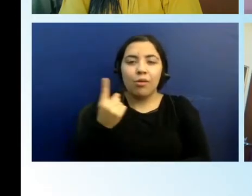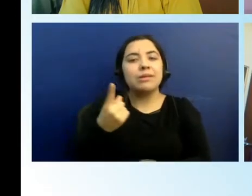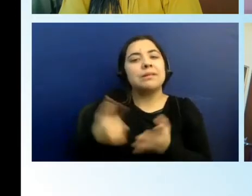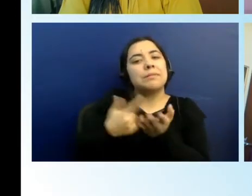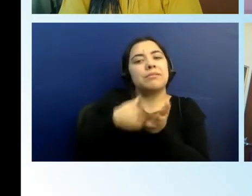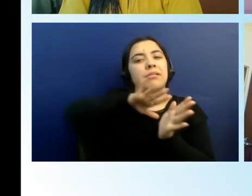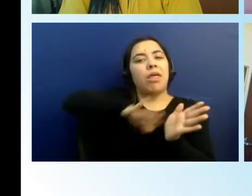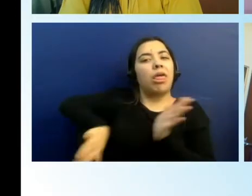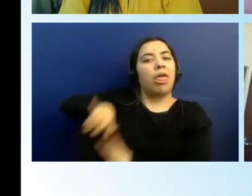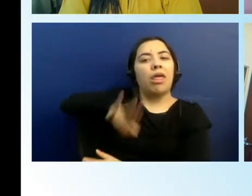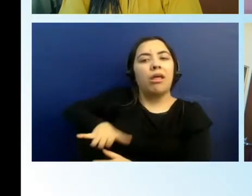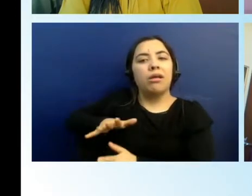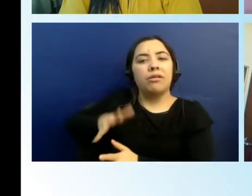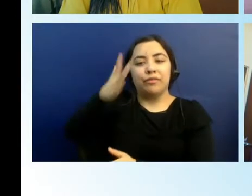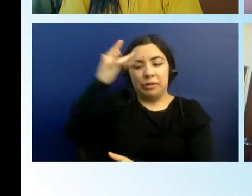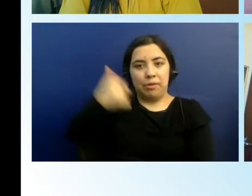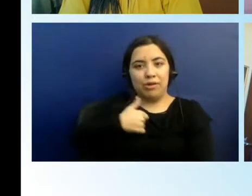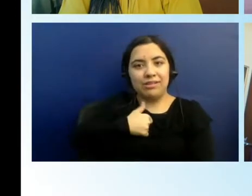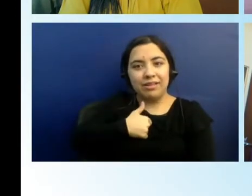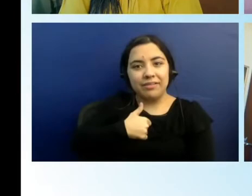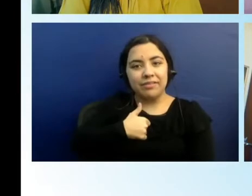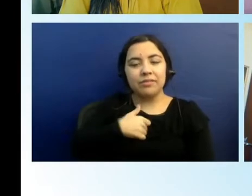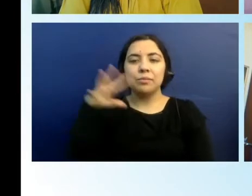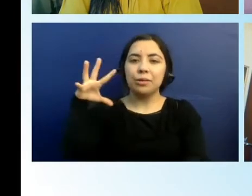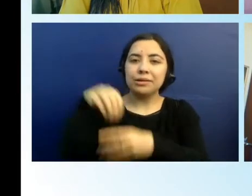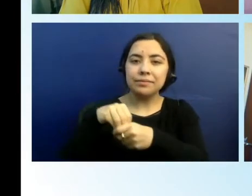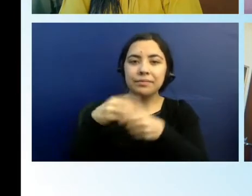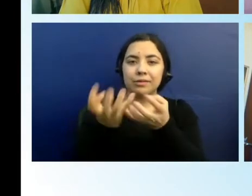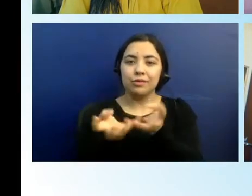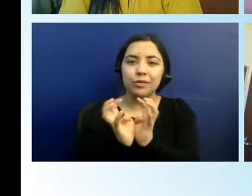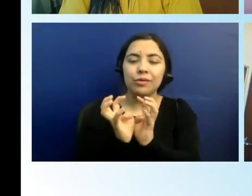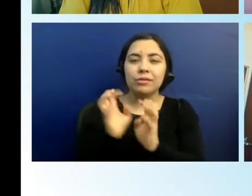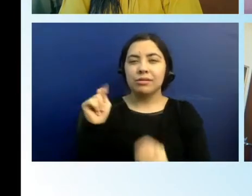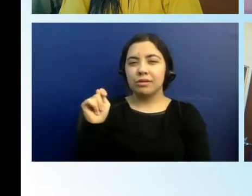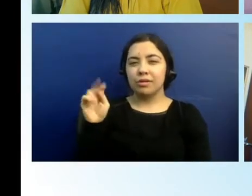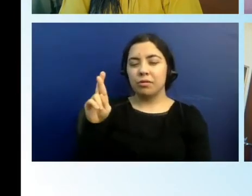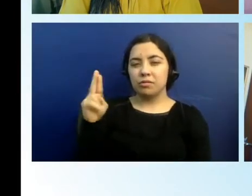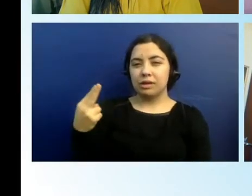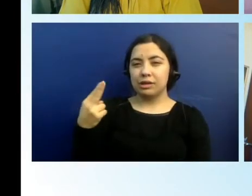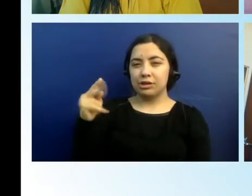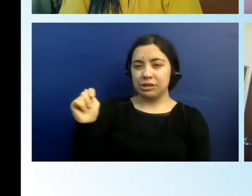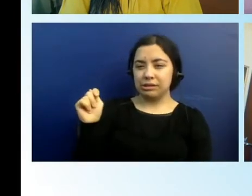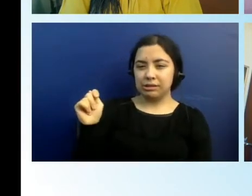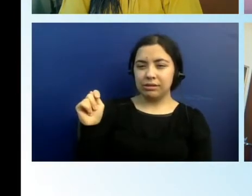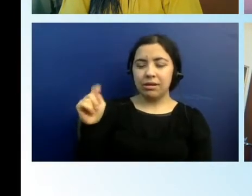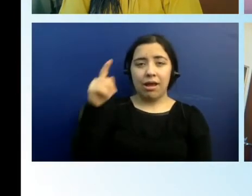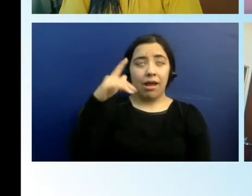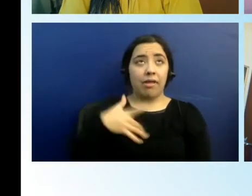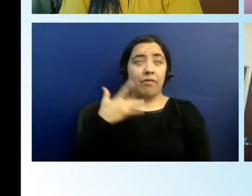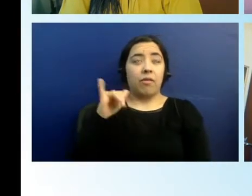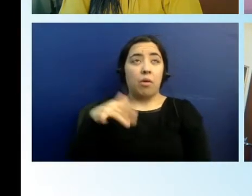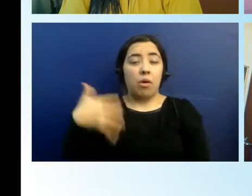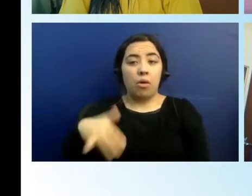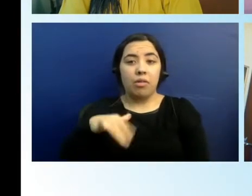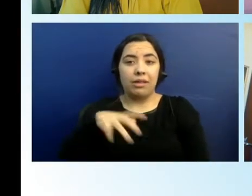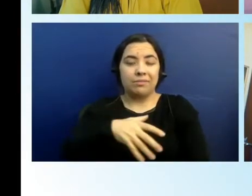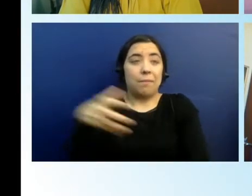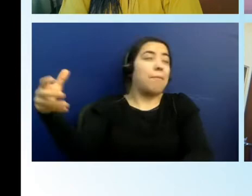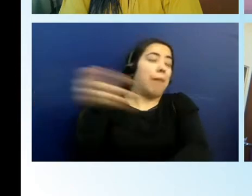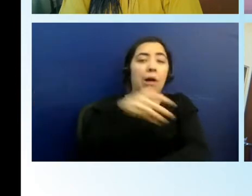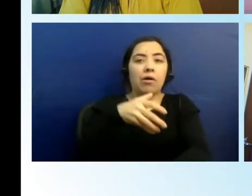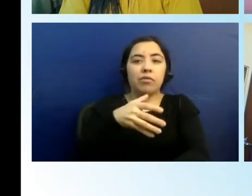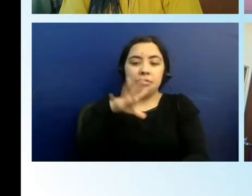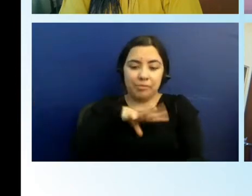in a few racial healing circles with TRHT, I found how powerful that really was to be a part of that and hear other people talk about